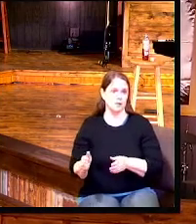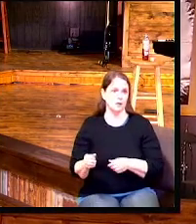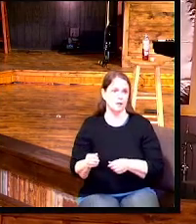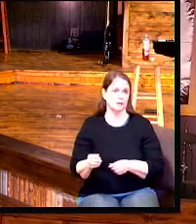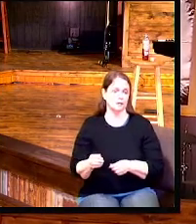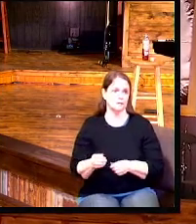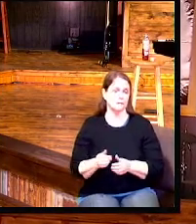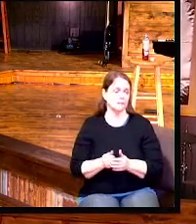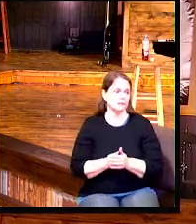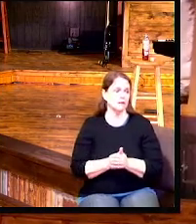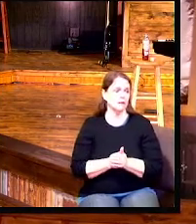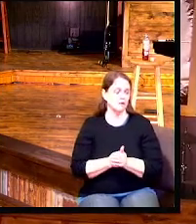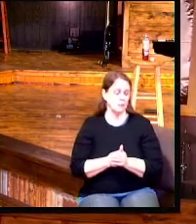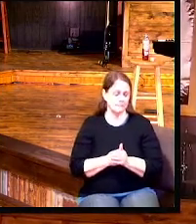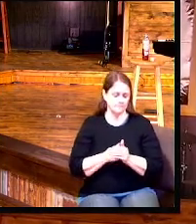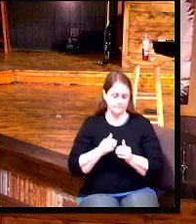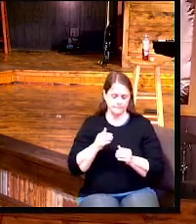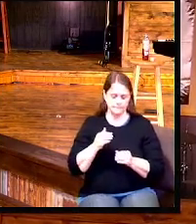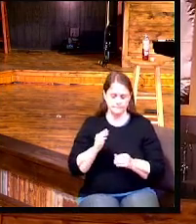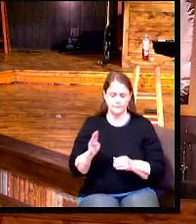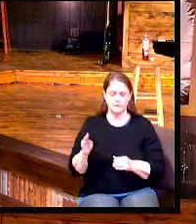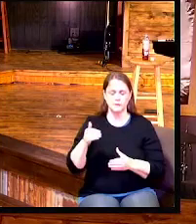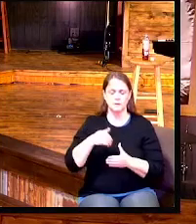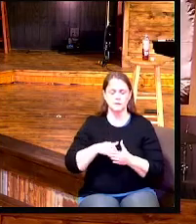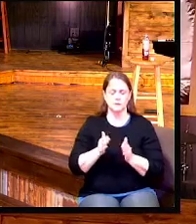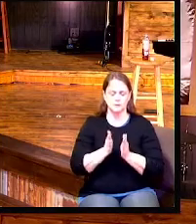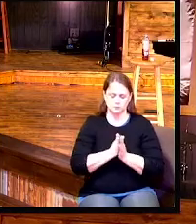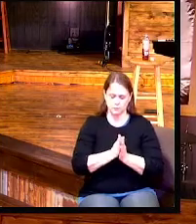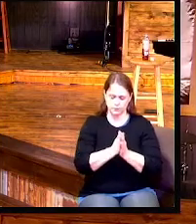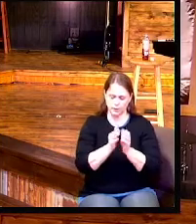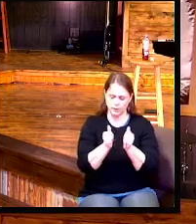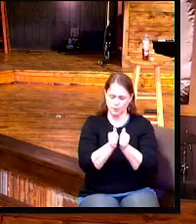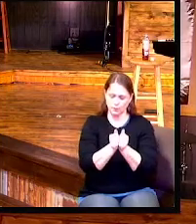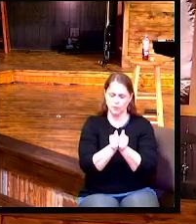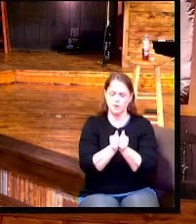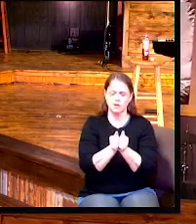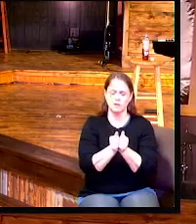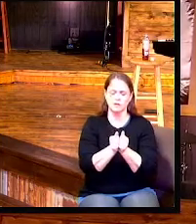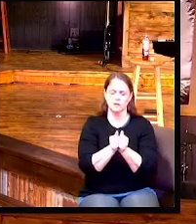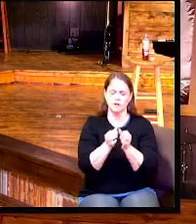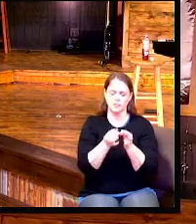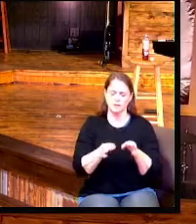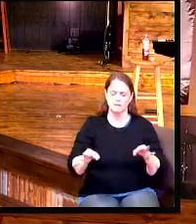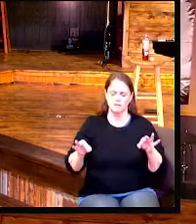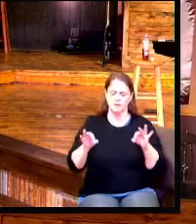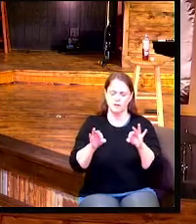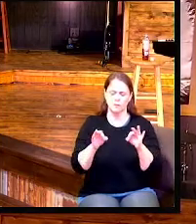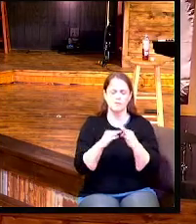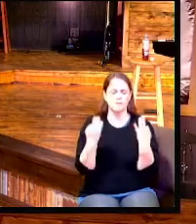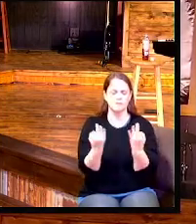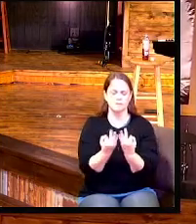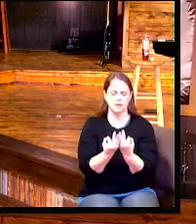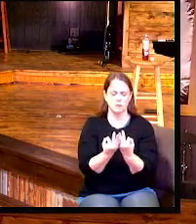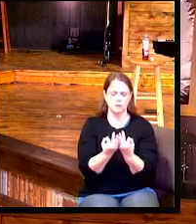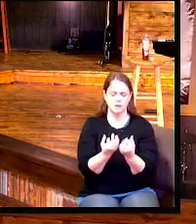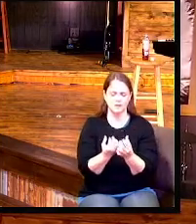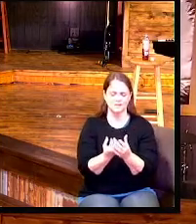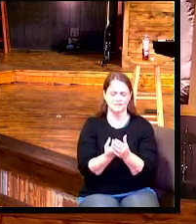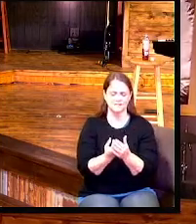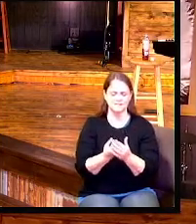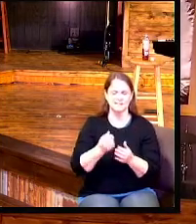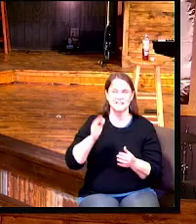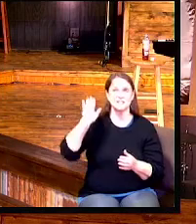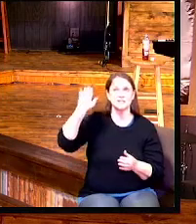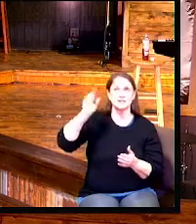please be in prayer for them and their family as they go through this time. But Lord knows that she's dancing on the streets